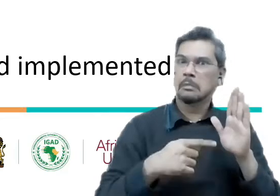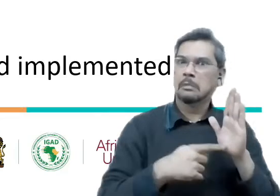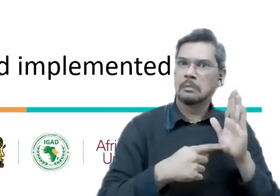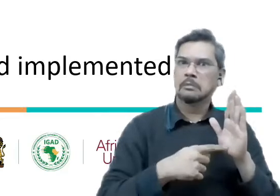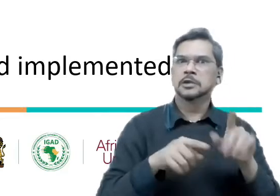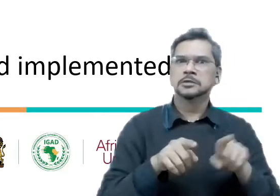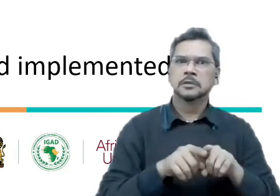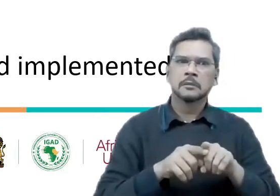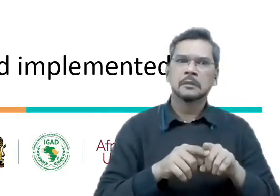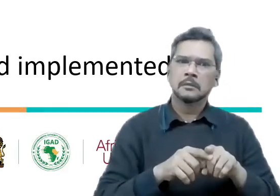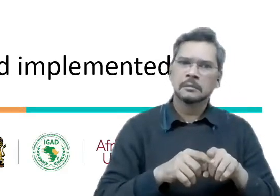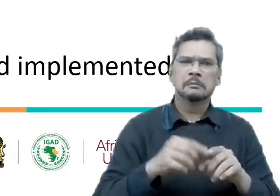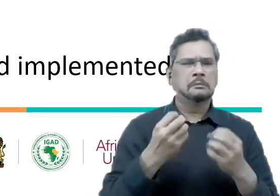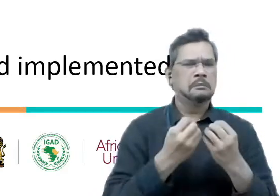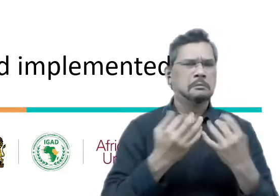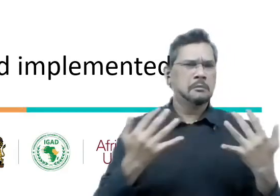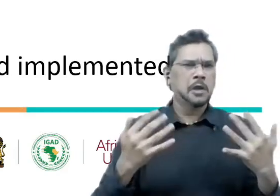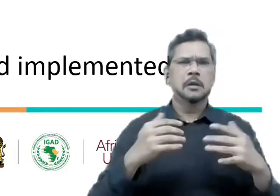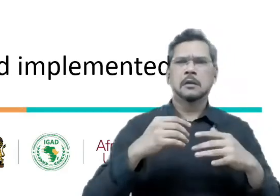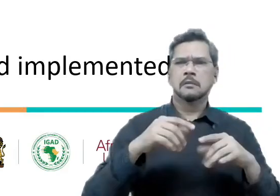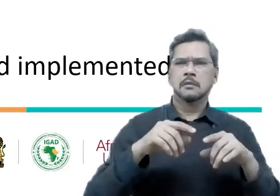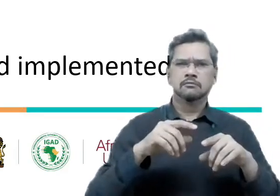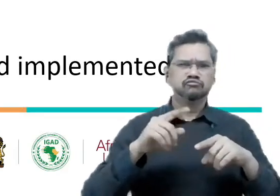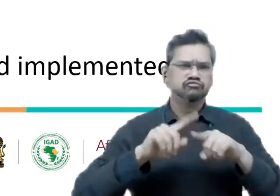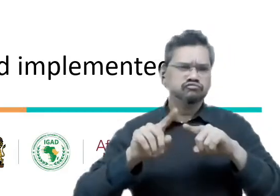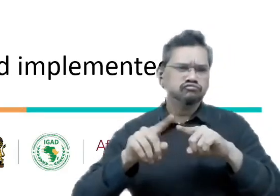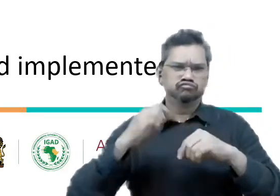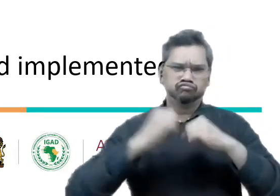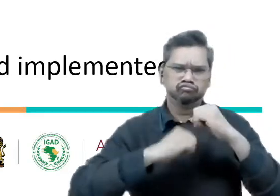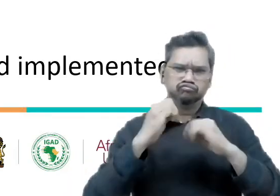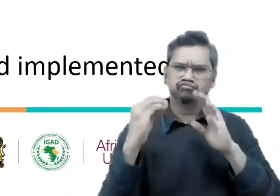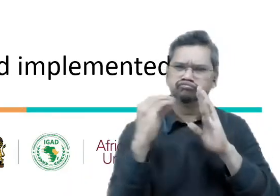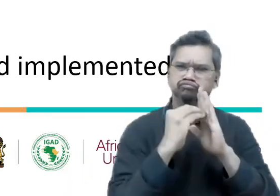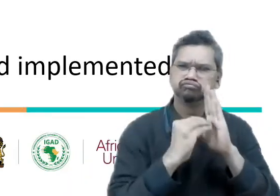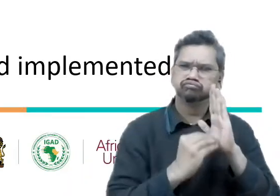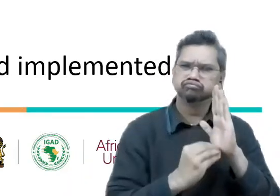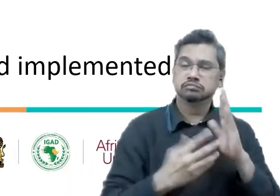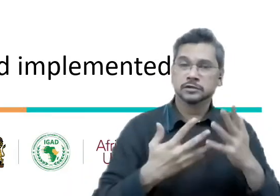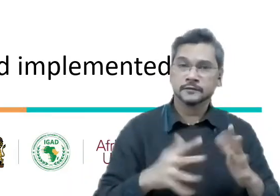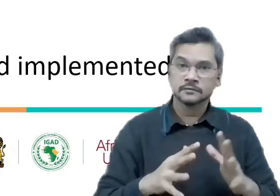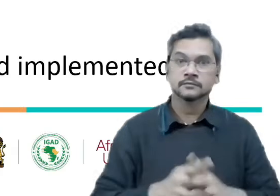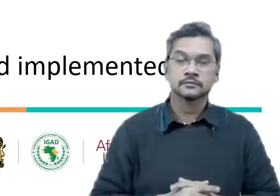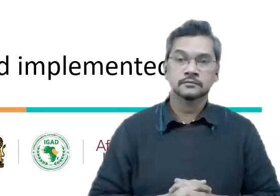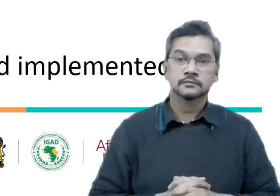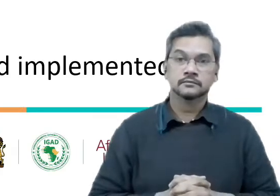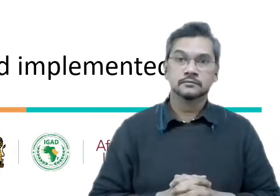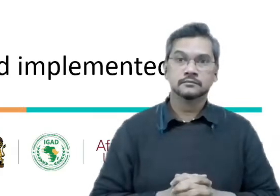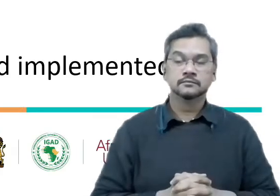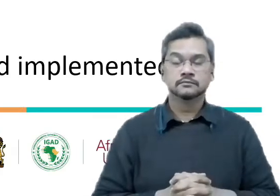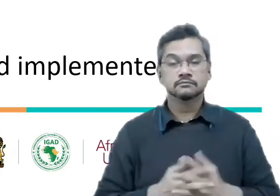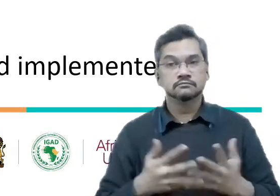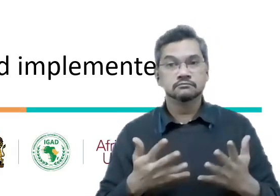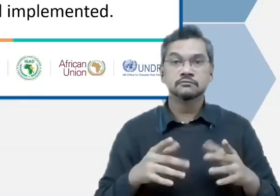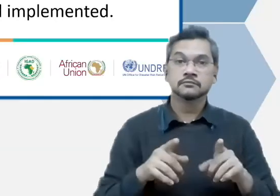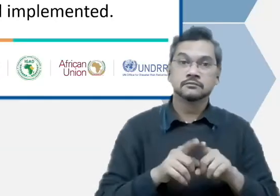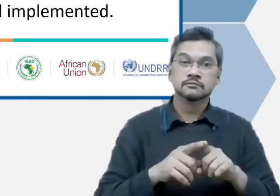place. In terms of priority 3, which include disaster risk financing,